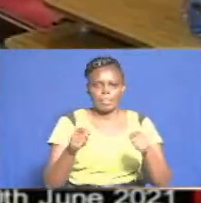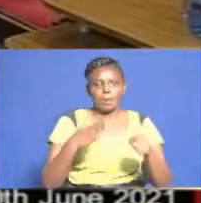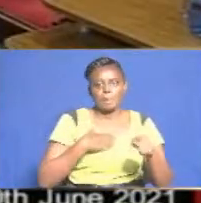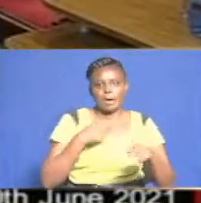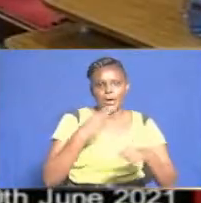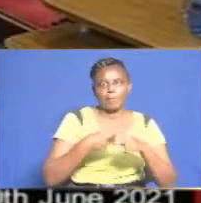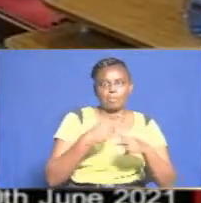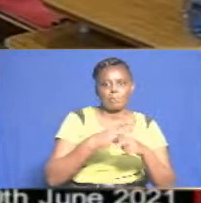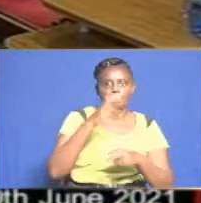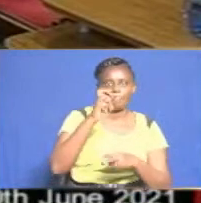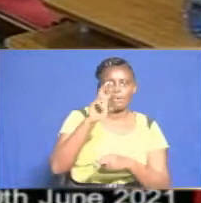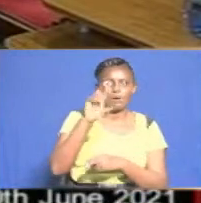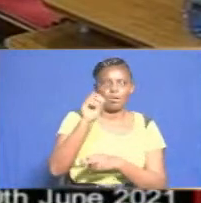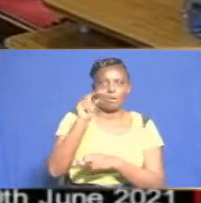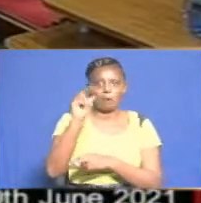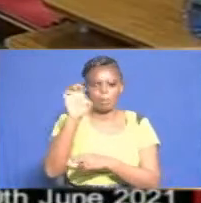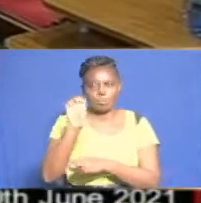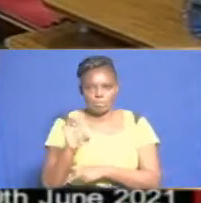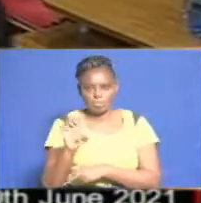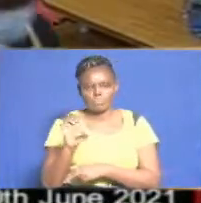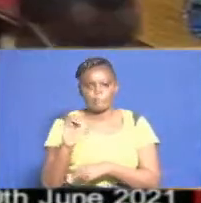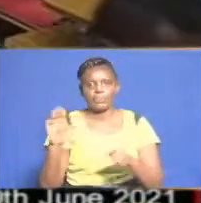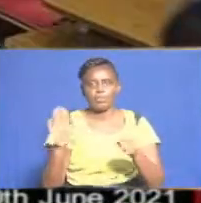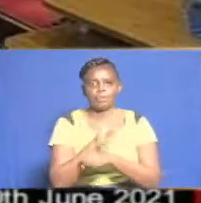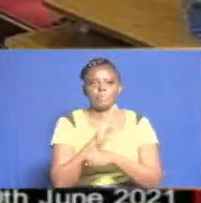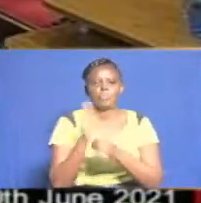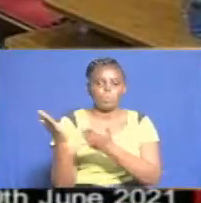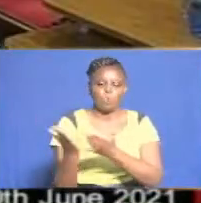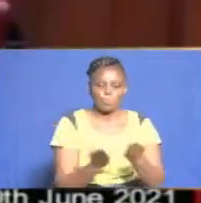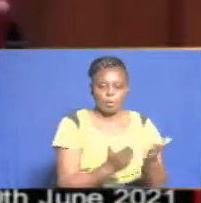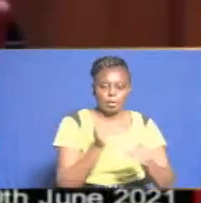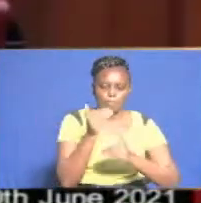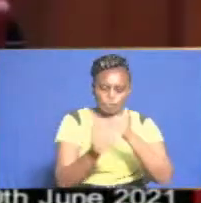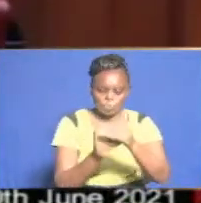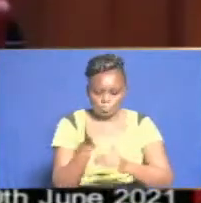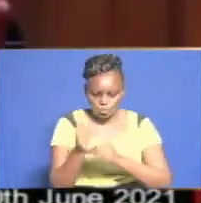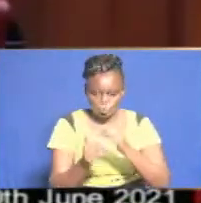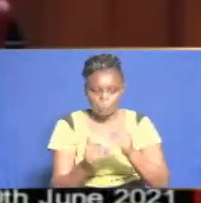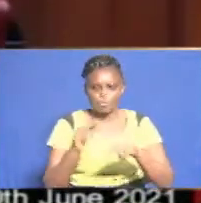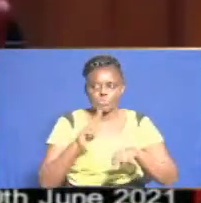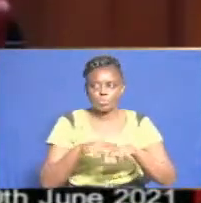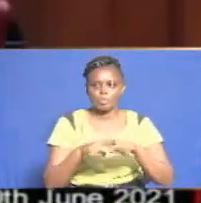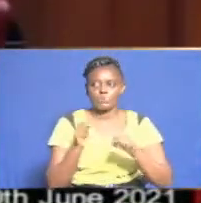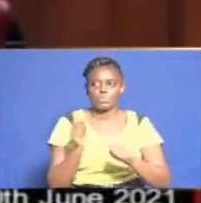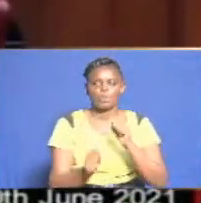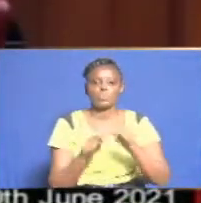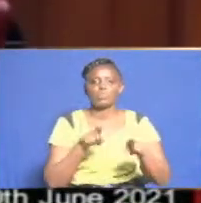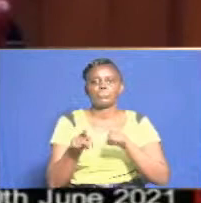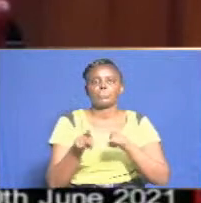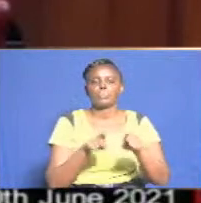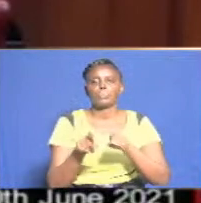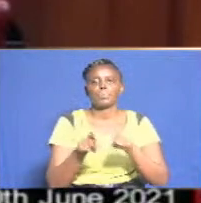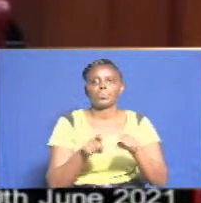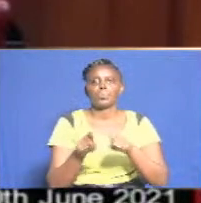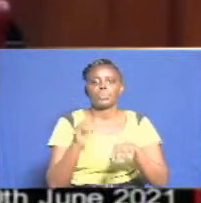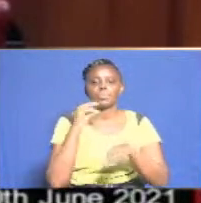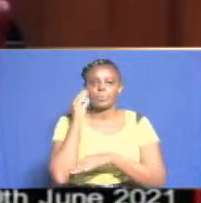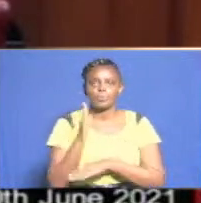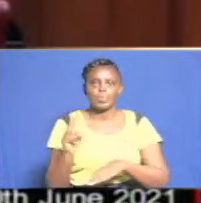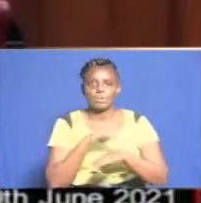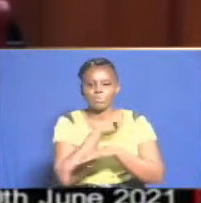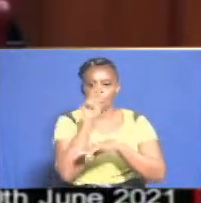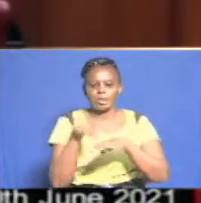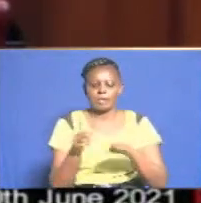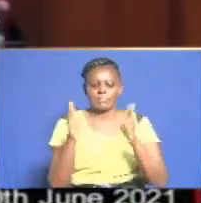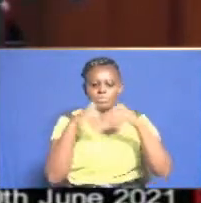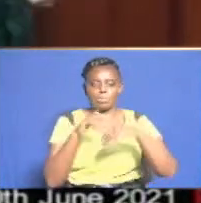Mwanga, and on behalf of the entire crew, I welcome you to follow the proceedings, a sitting that will be presided over by the Speaker of the National